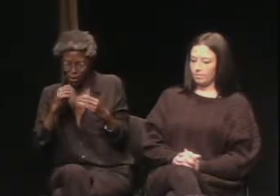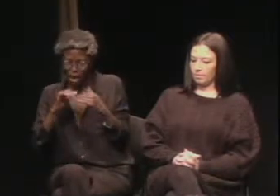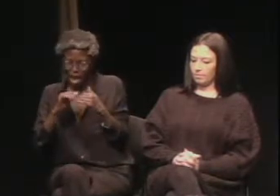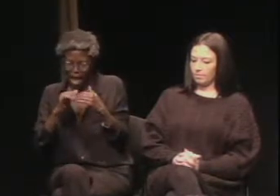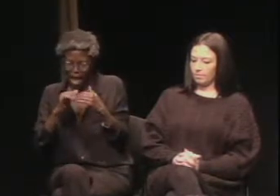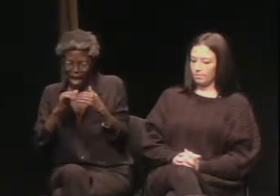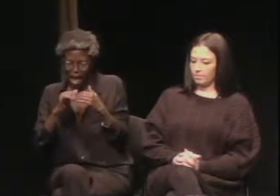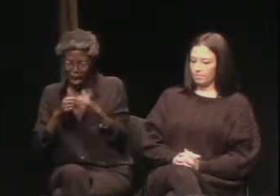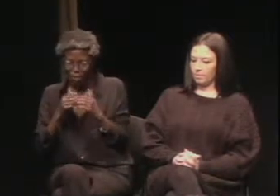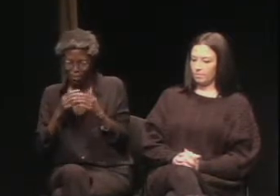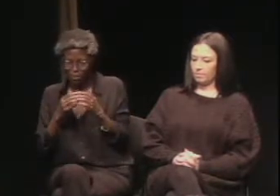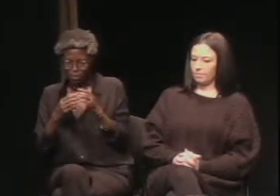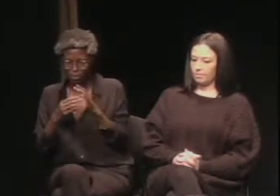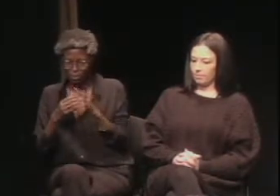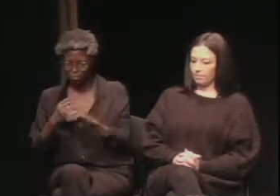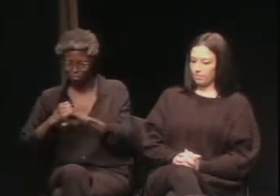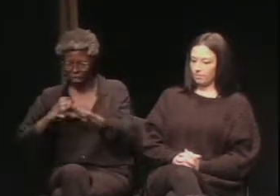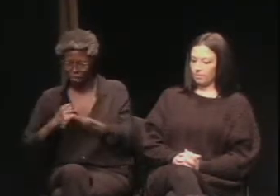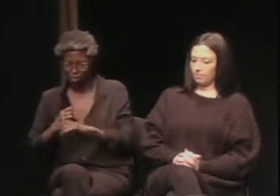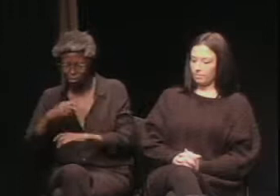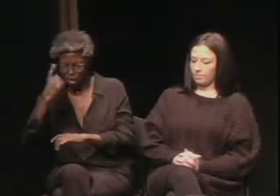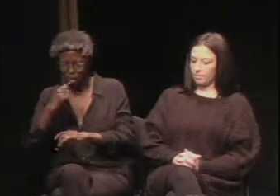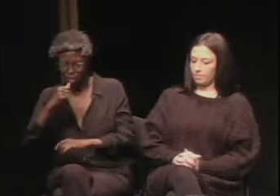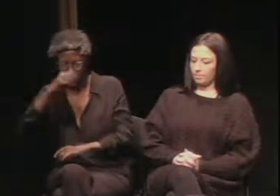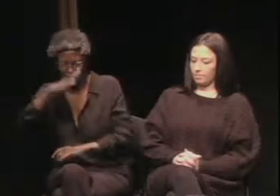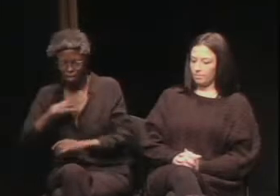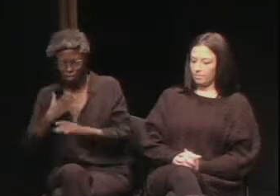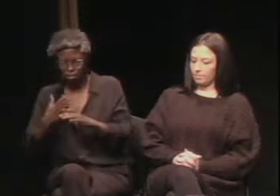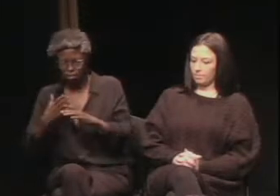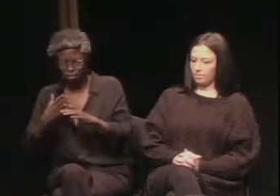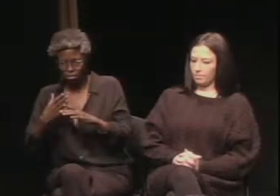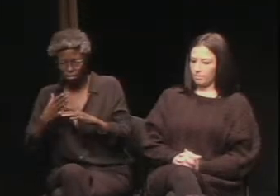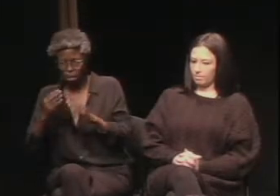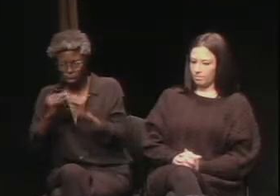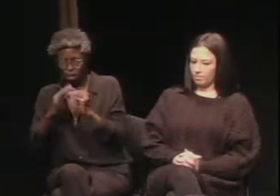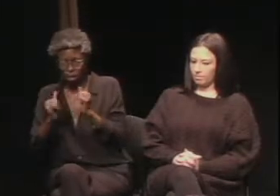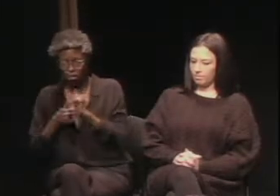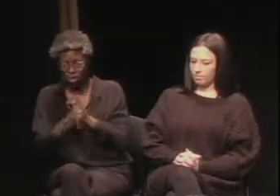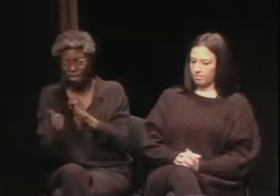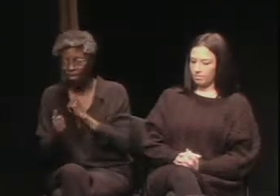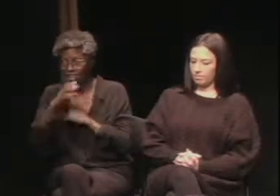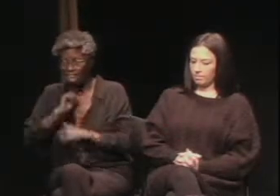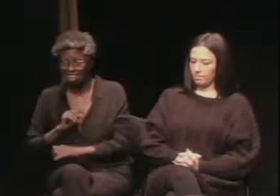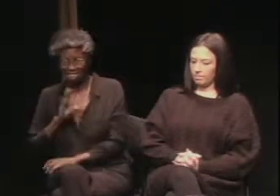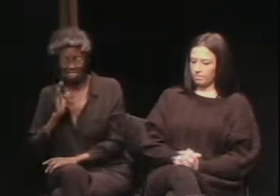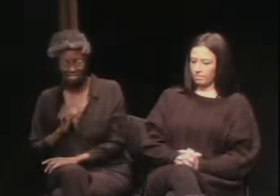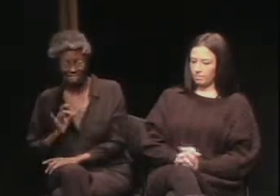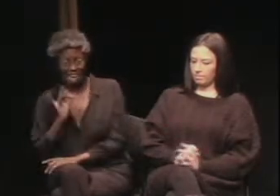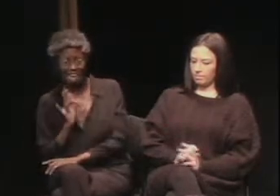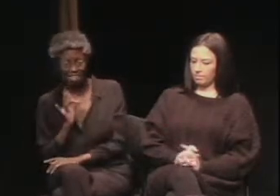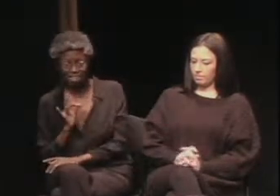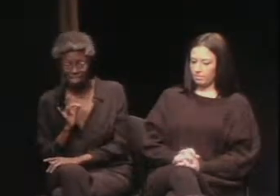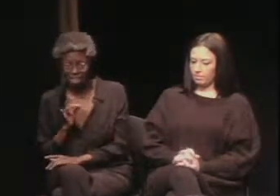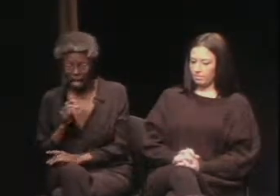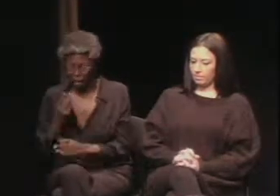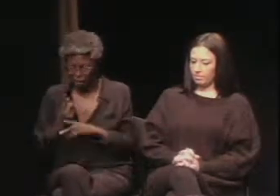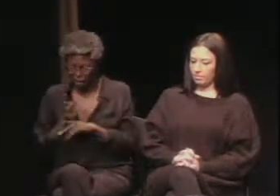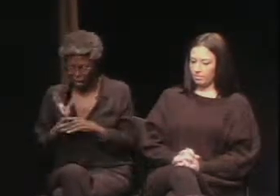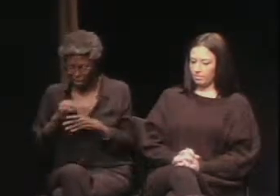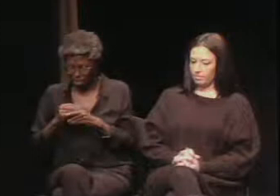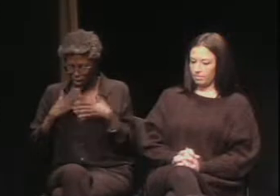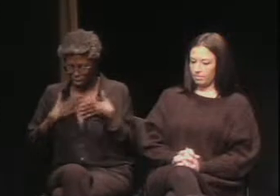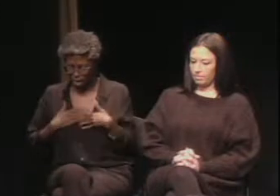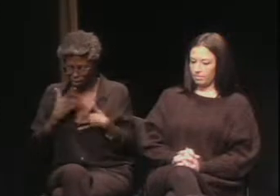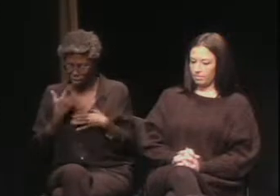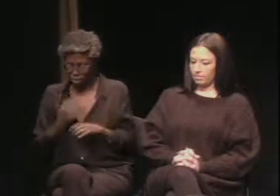men mm-hmm. over yourself, and you were like 7 or 8 and seven. You were like, I am gonna keep this in my body because I want to protect